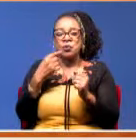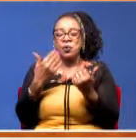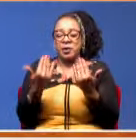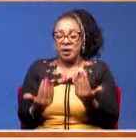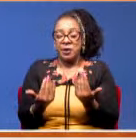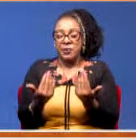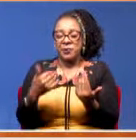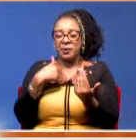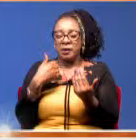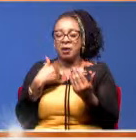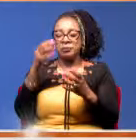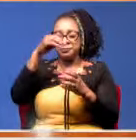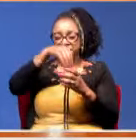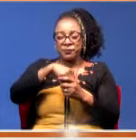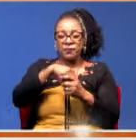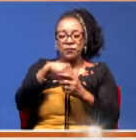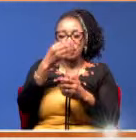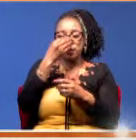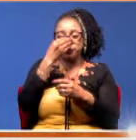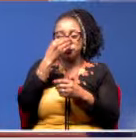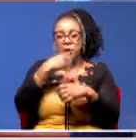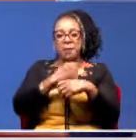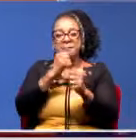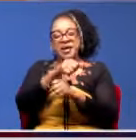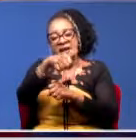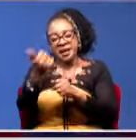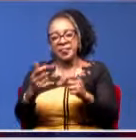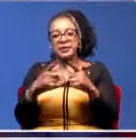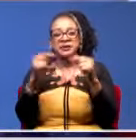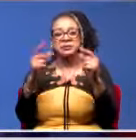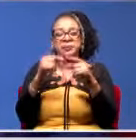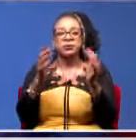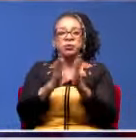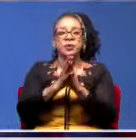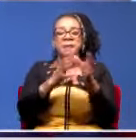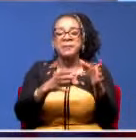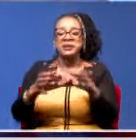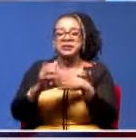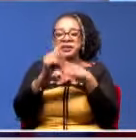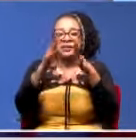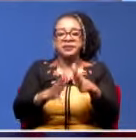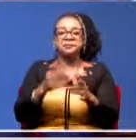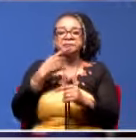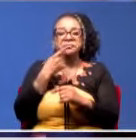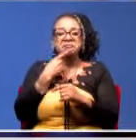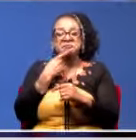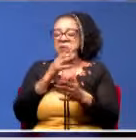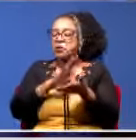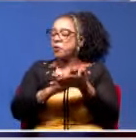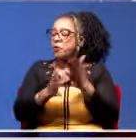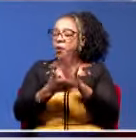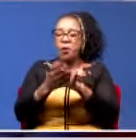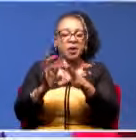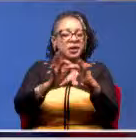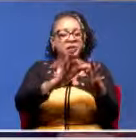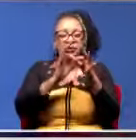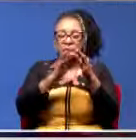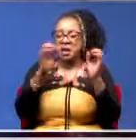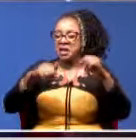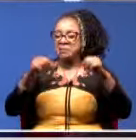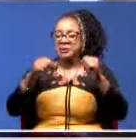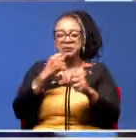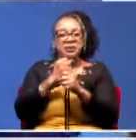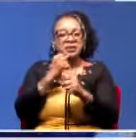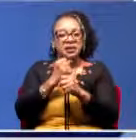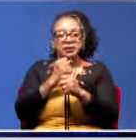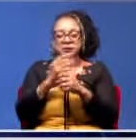embrace, made yet another statement, with party leader Raila Odinga maintaining that no coalition agreement had been entered between